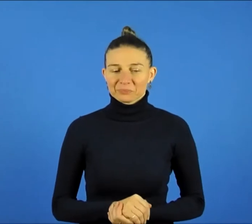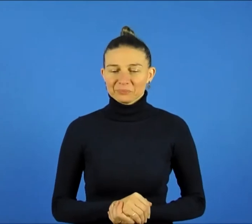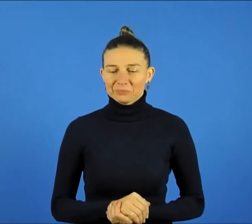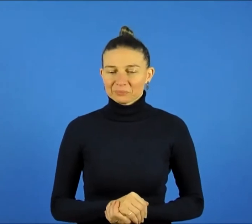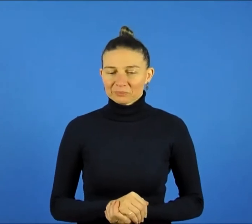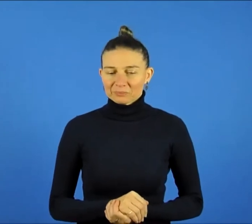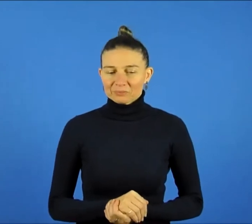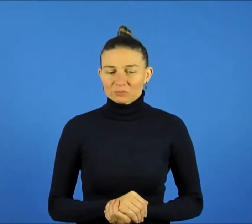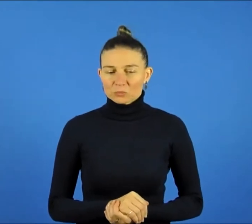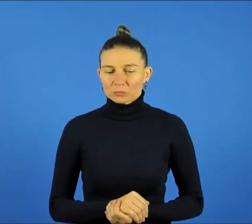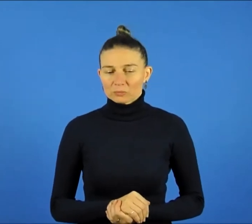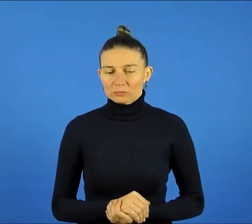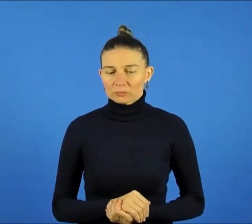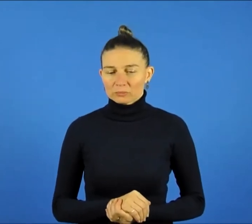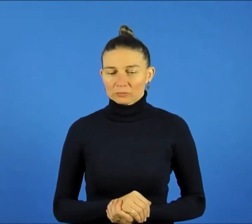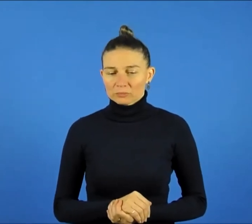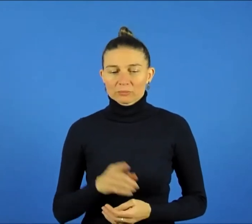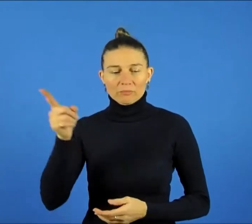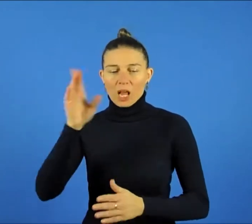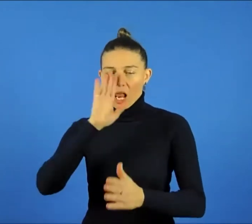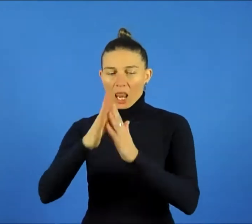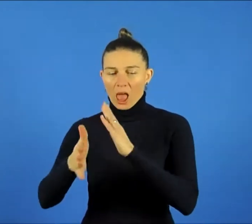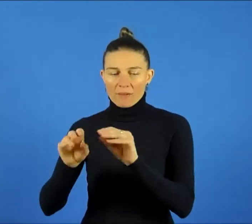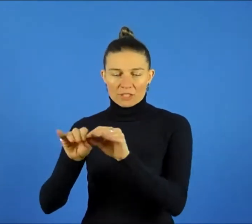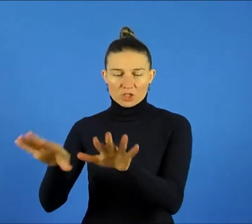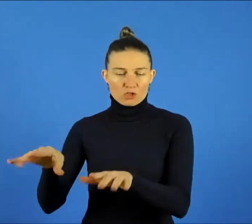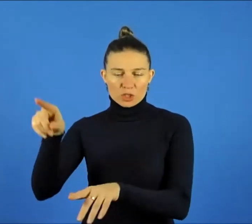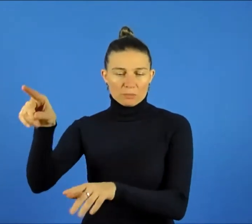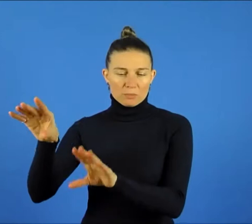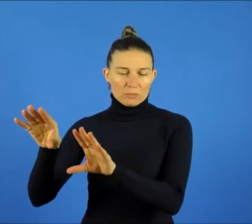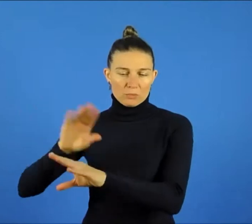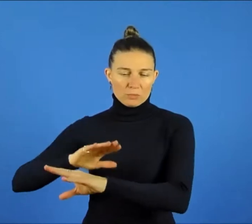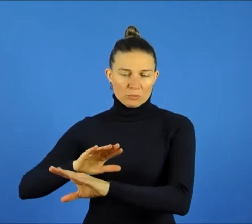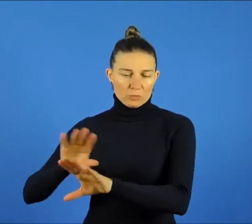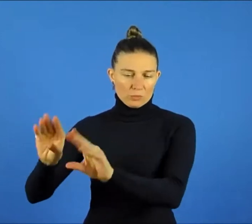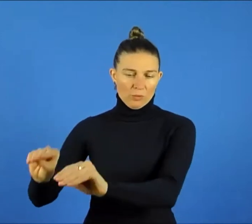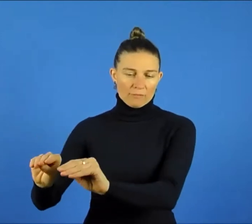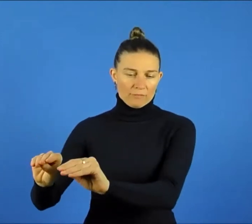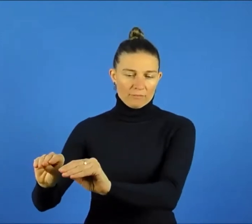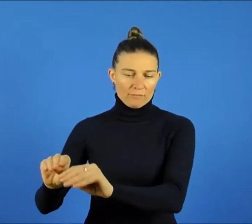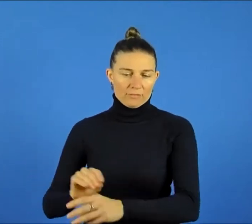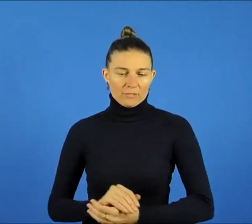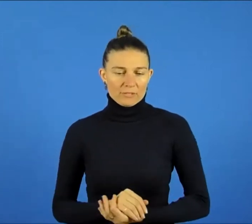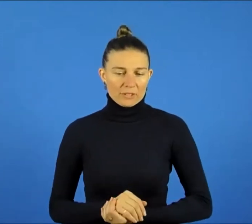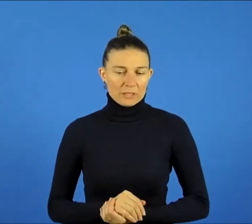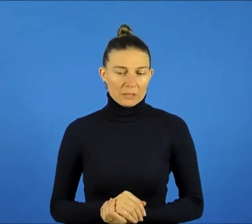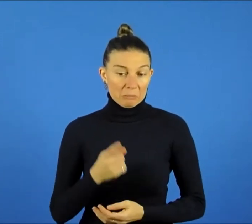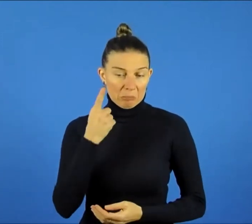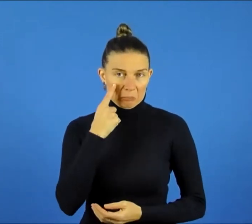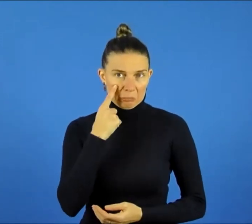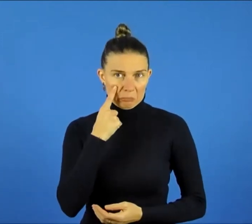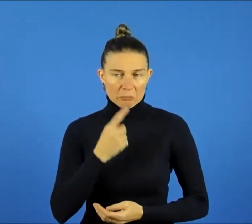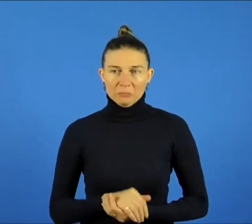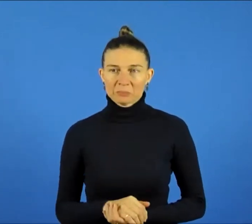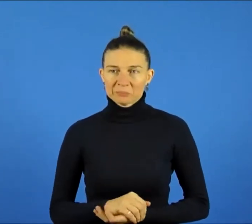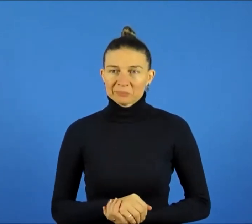It's the live streaming has stopped. Oh, okay, thank you. Then it seems we need to wait for a little bit